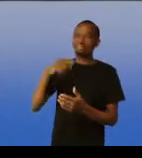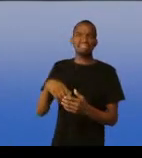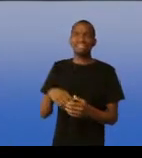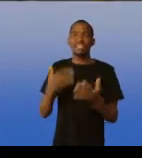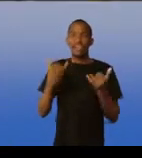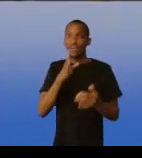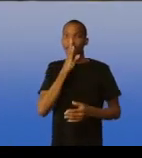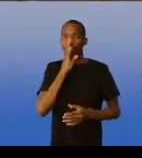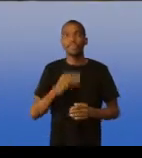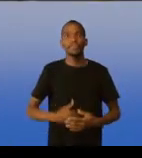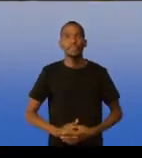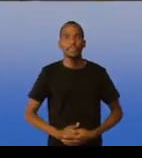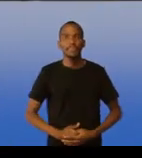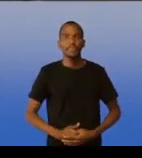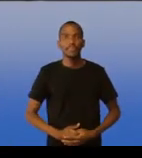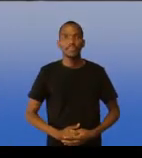Botswana.